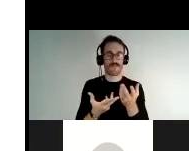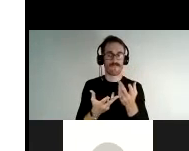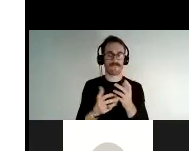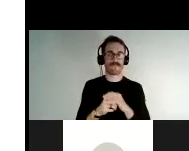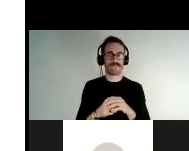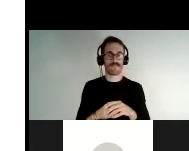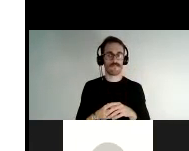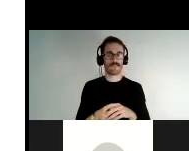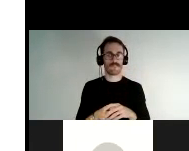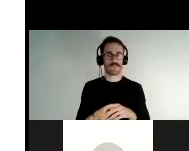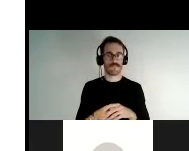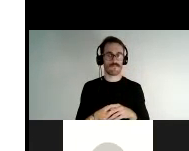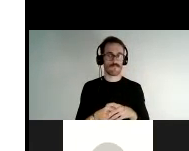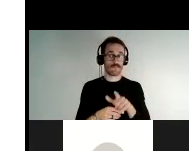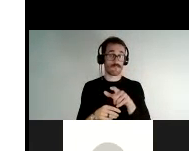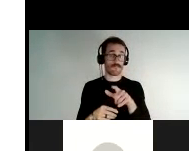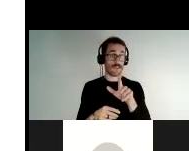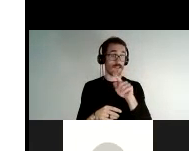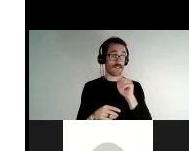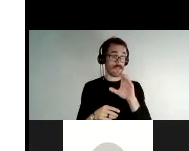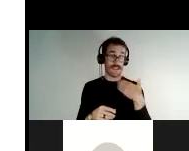there is a duty to report.